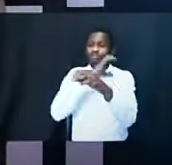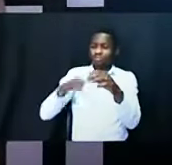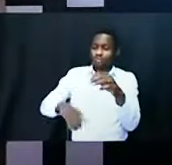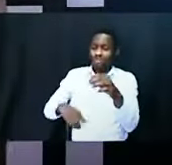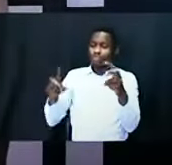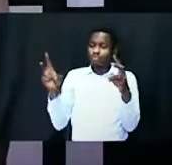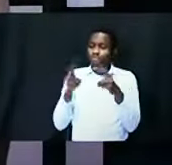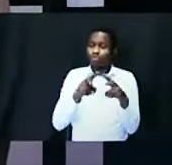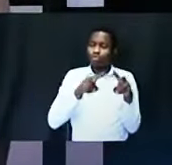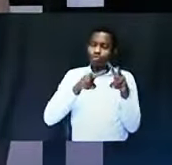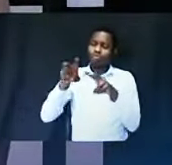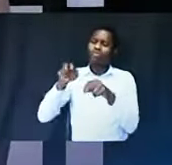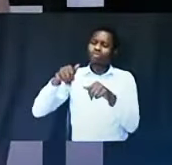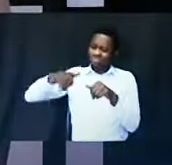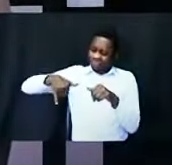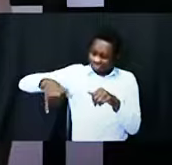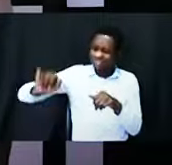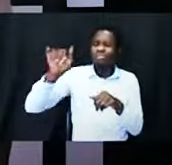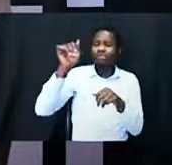So